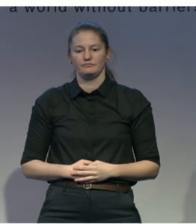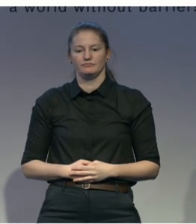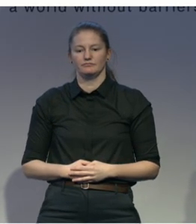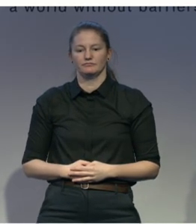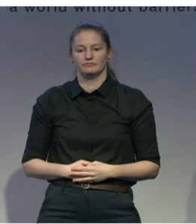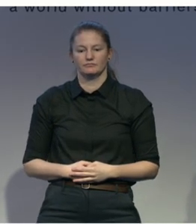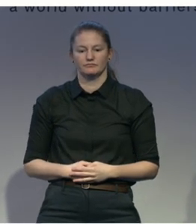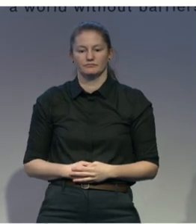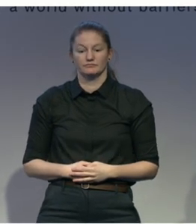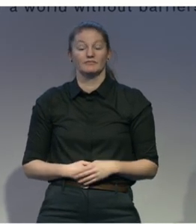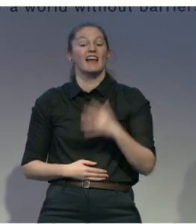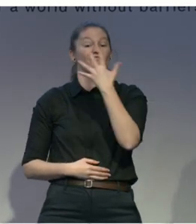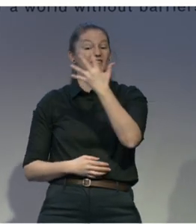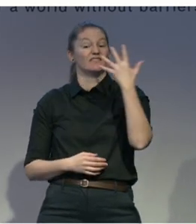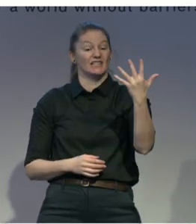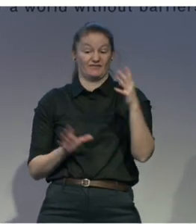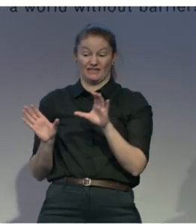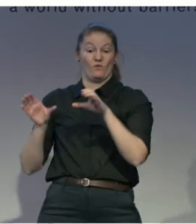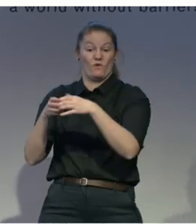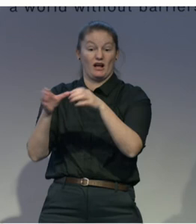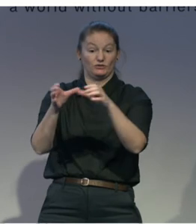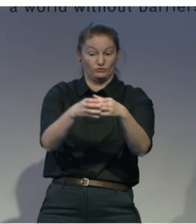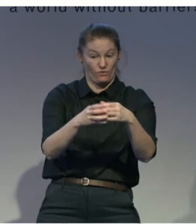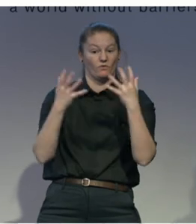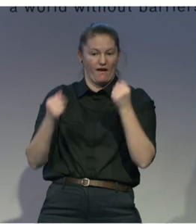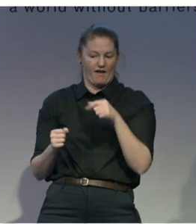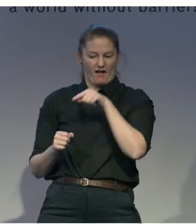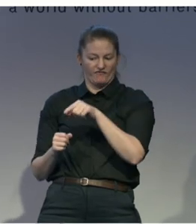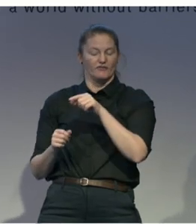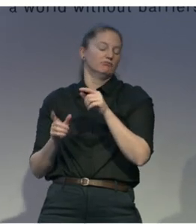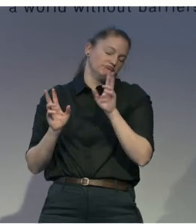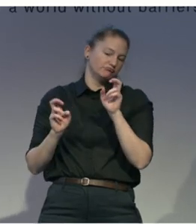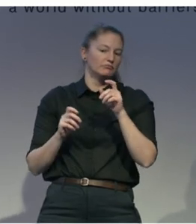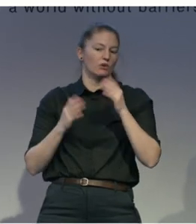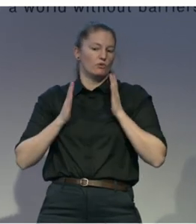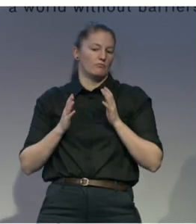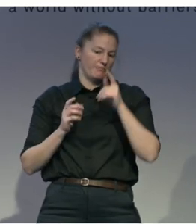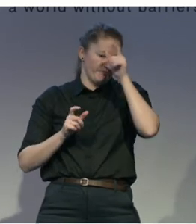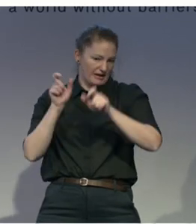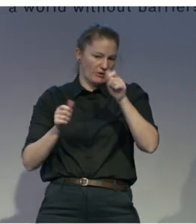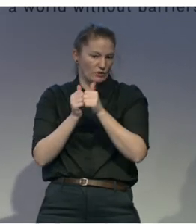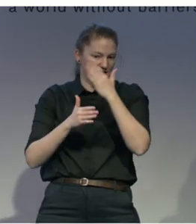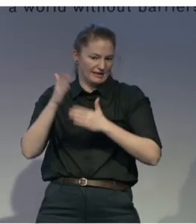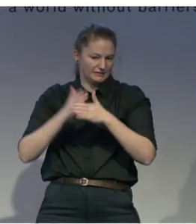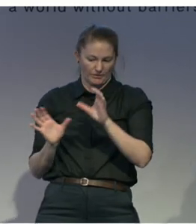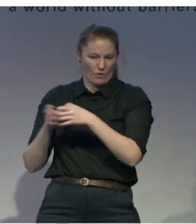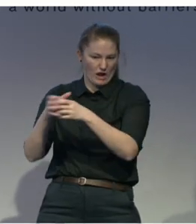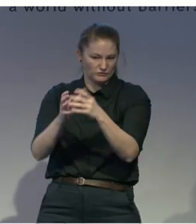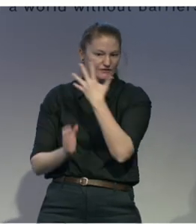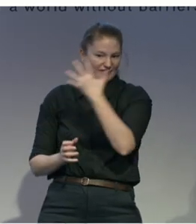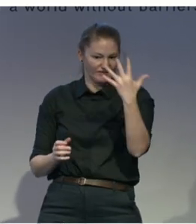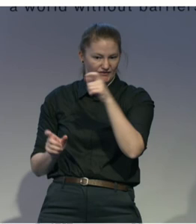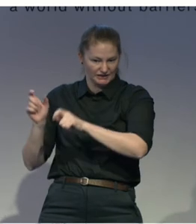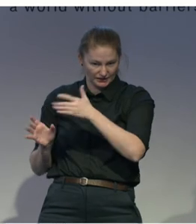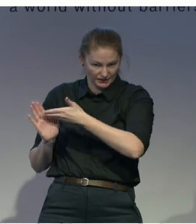representation. We have 31 years of work providing guidance and service to our partners.